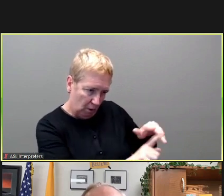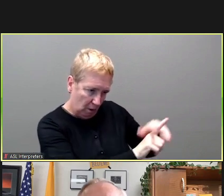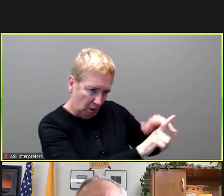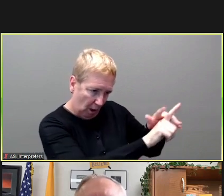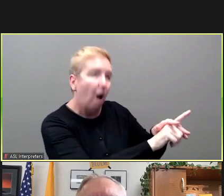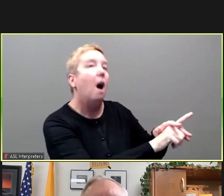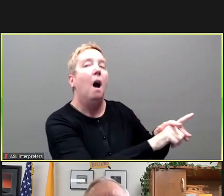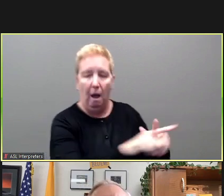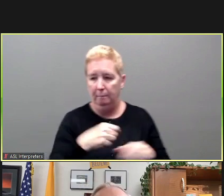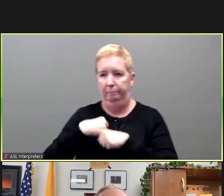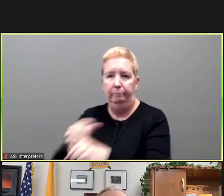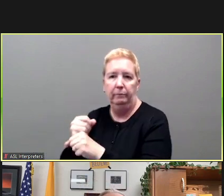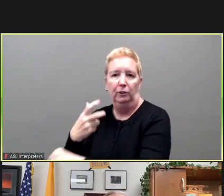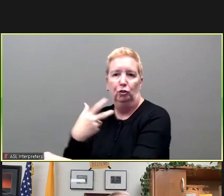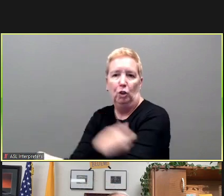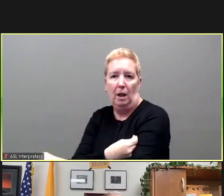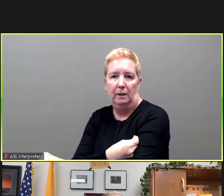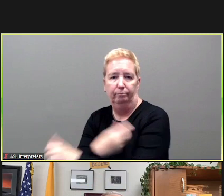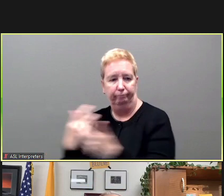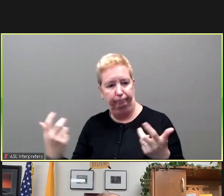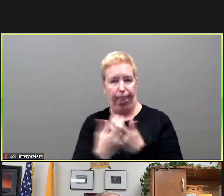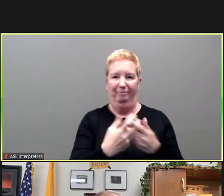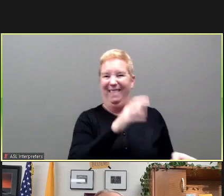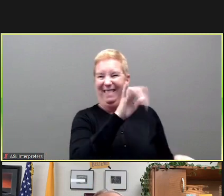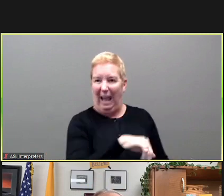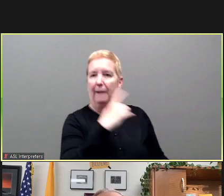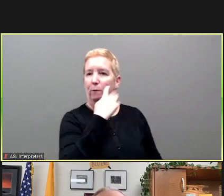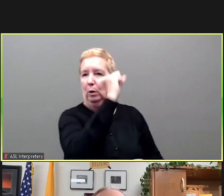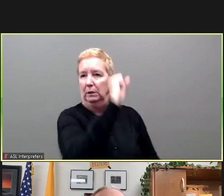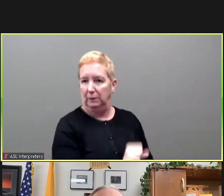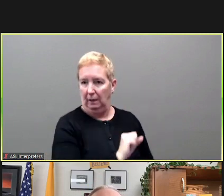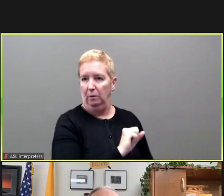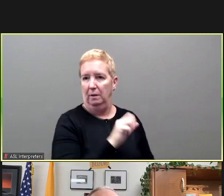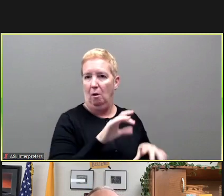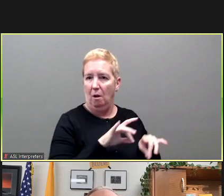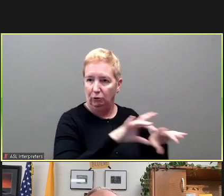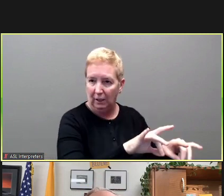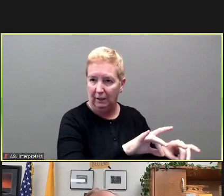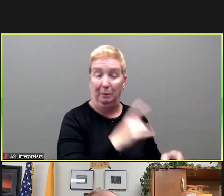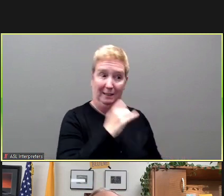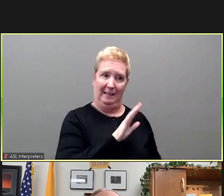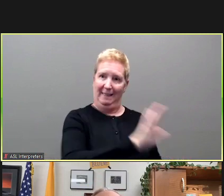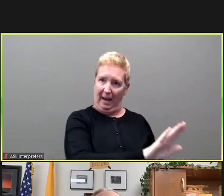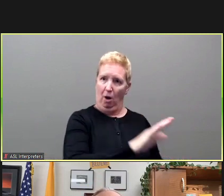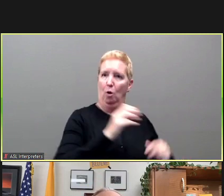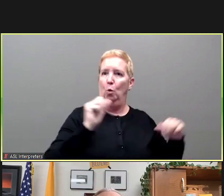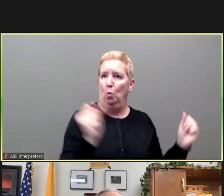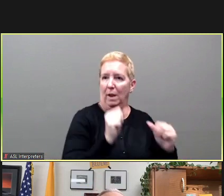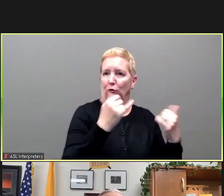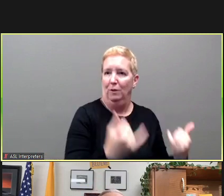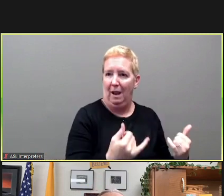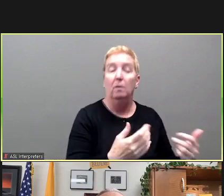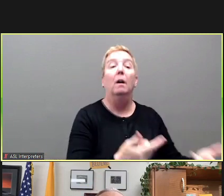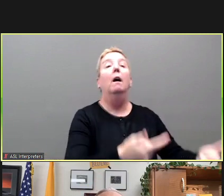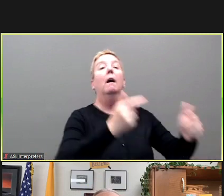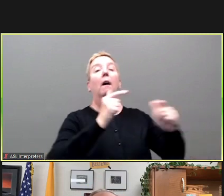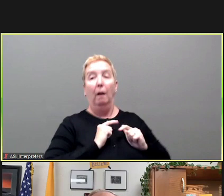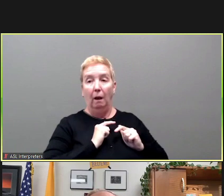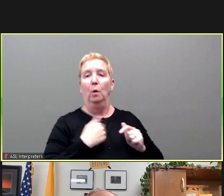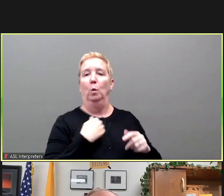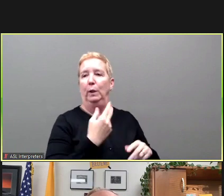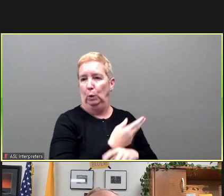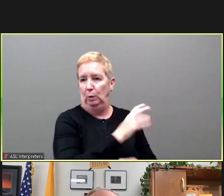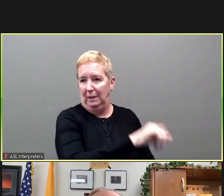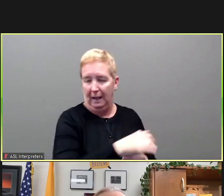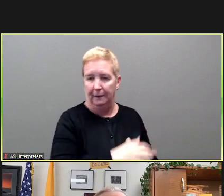since I mentioned it, is you can, and I would recommend that you do, this is my plan, get both the flu vaccine and